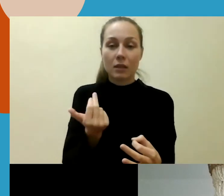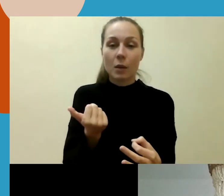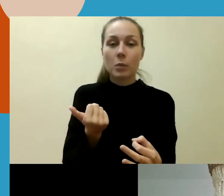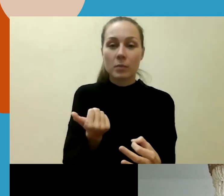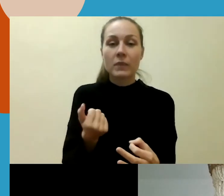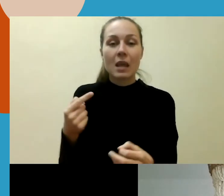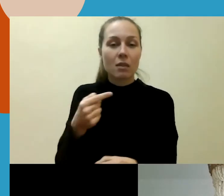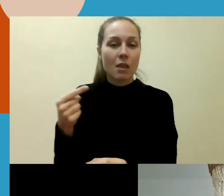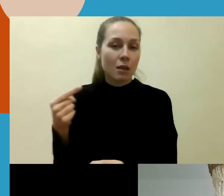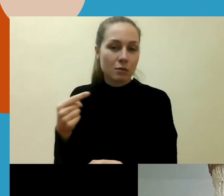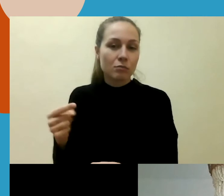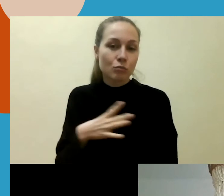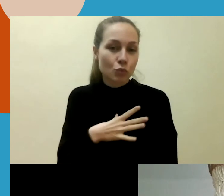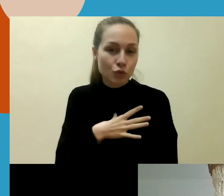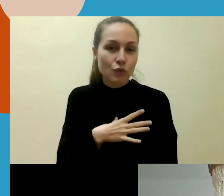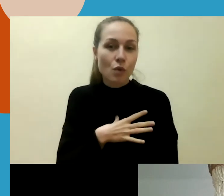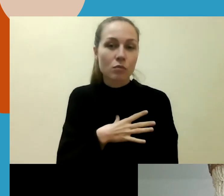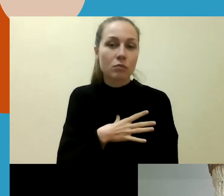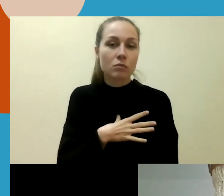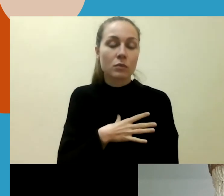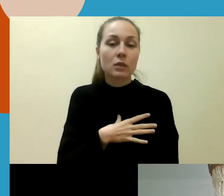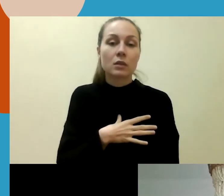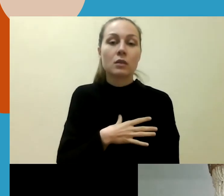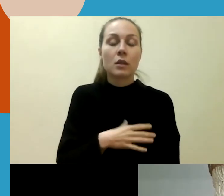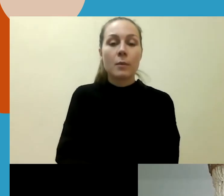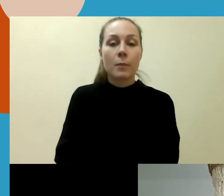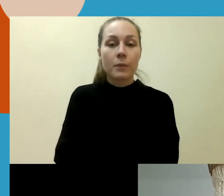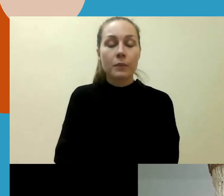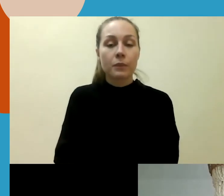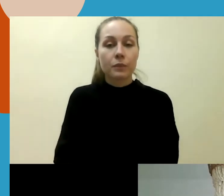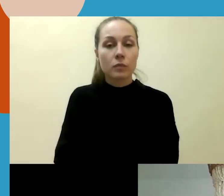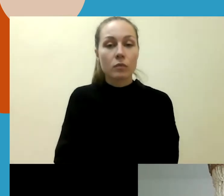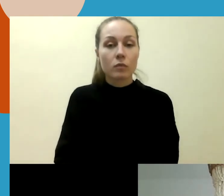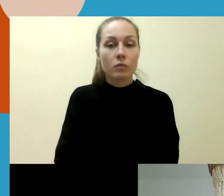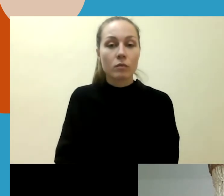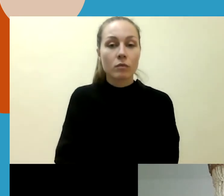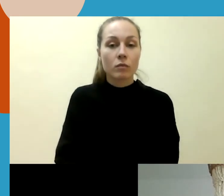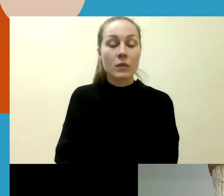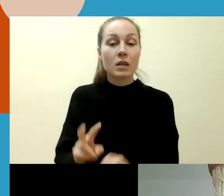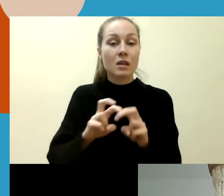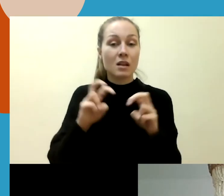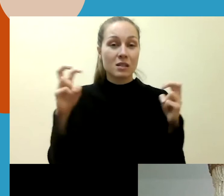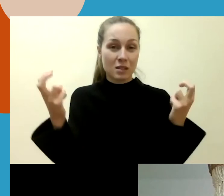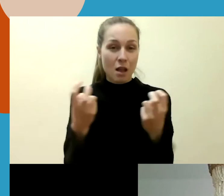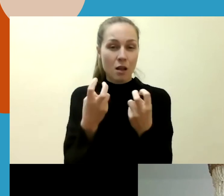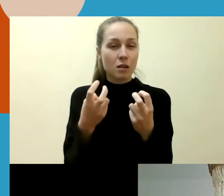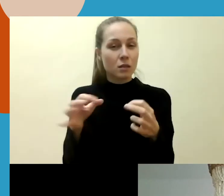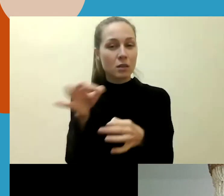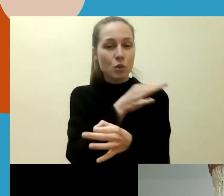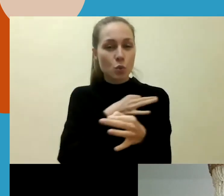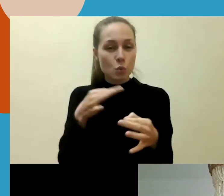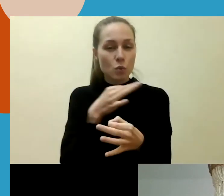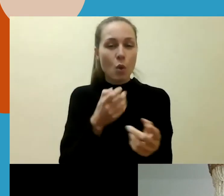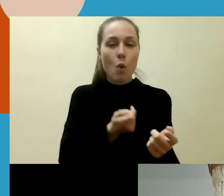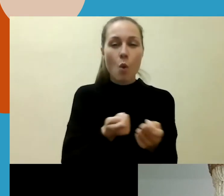during the debate, I did face with a negative approach of people.